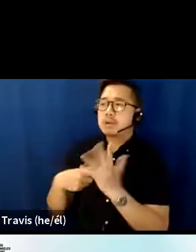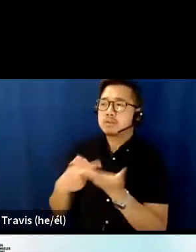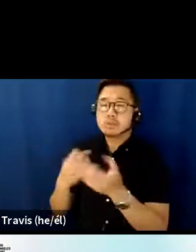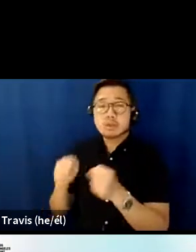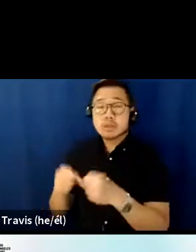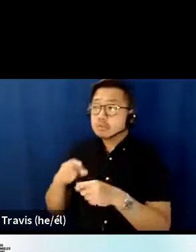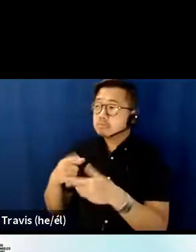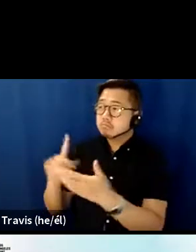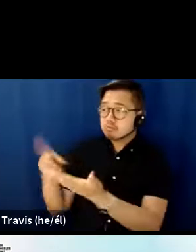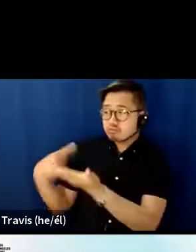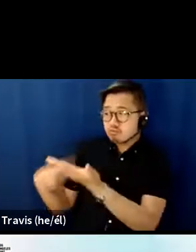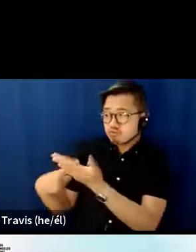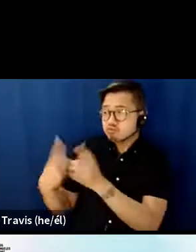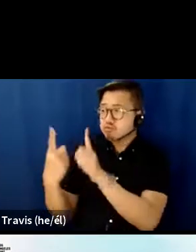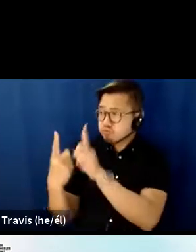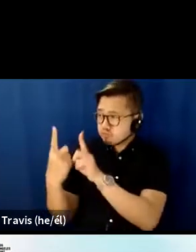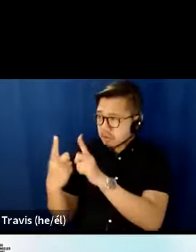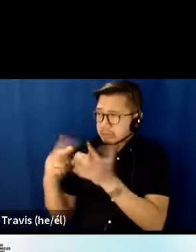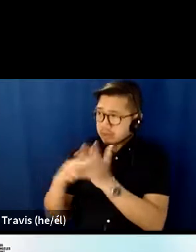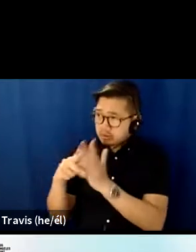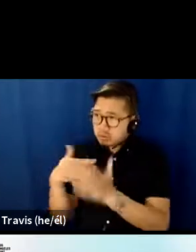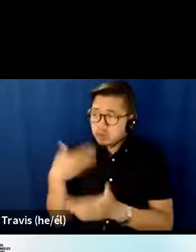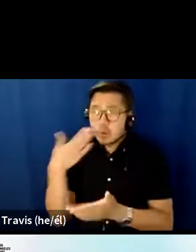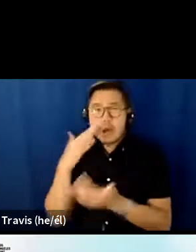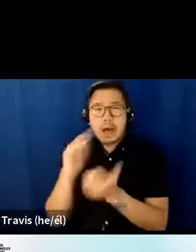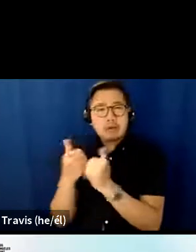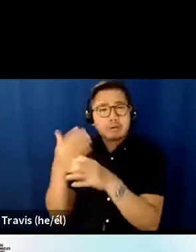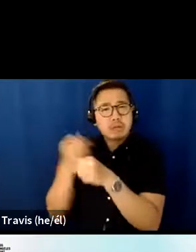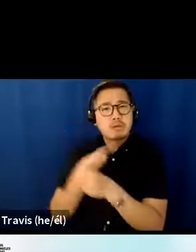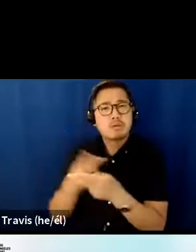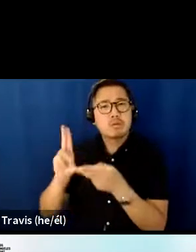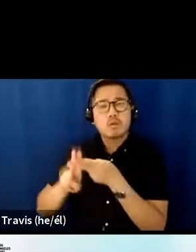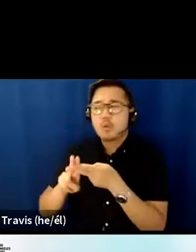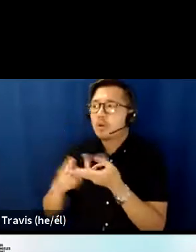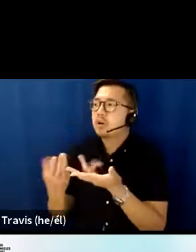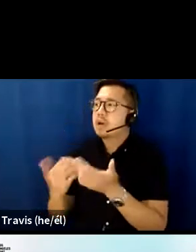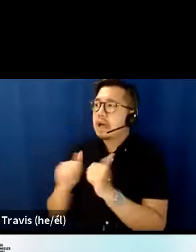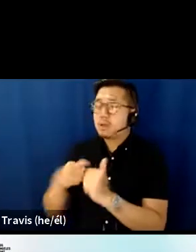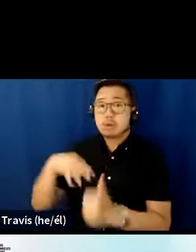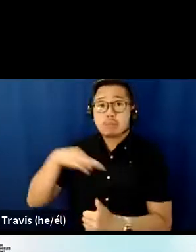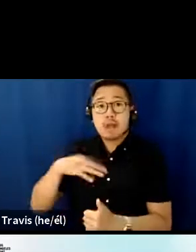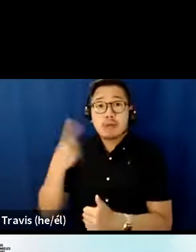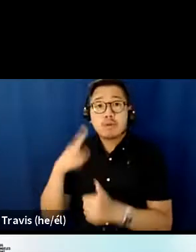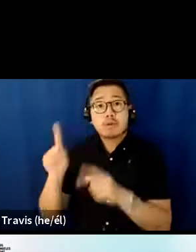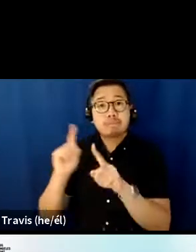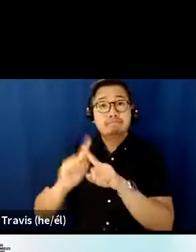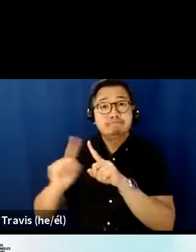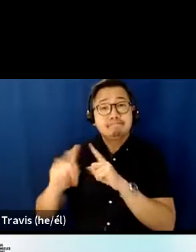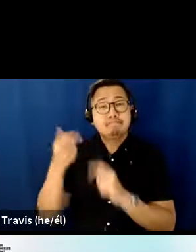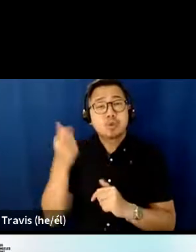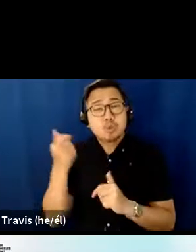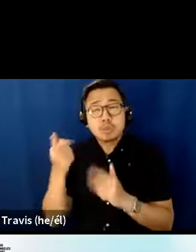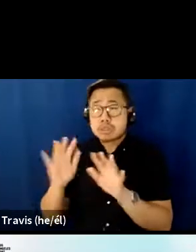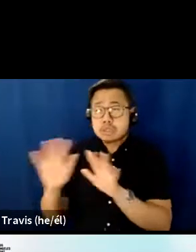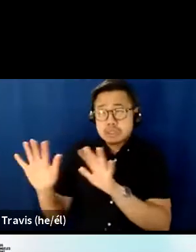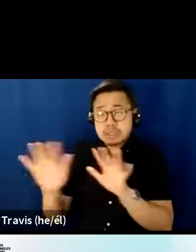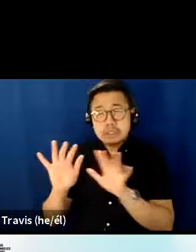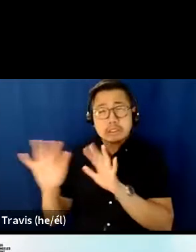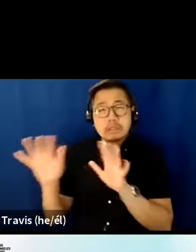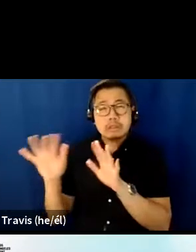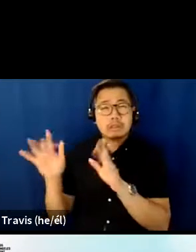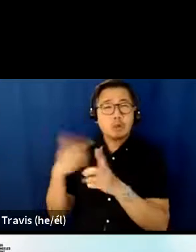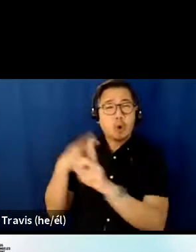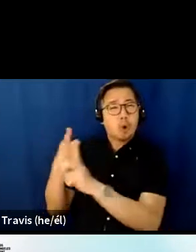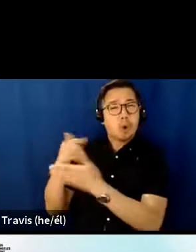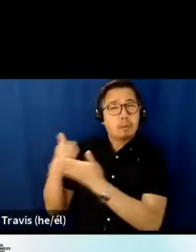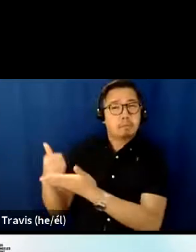on a base life level? You know, like, and I'll stop there because